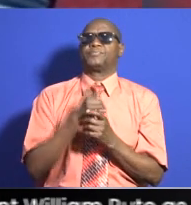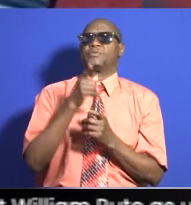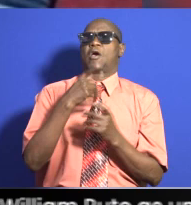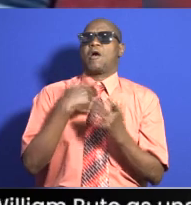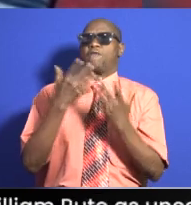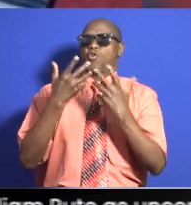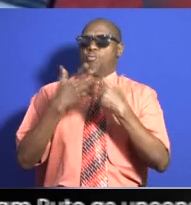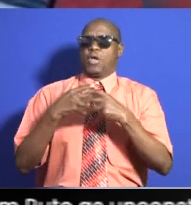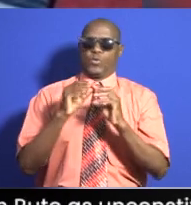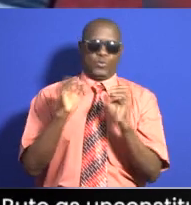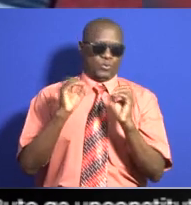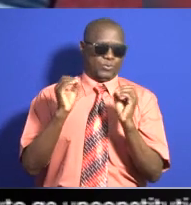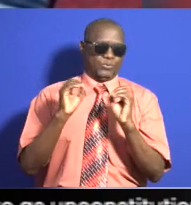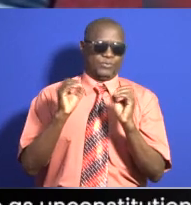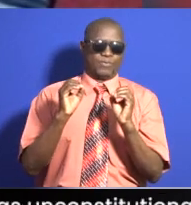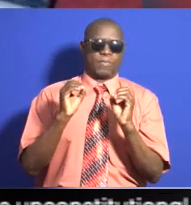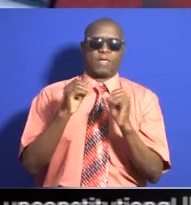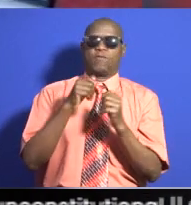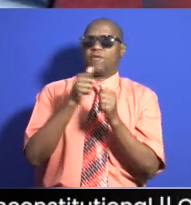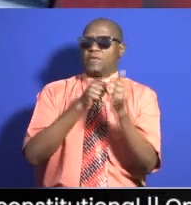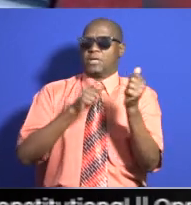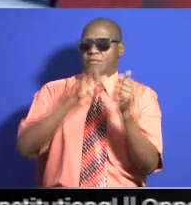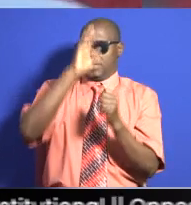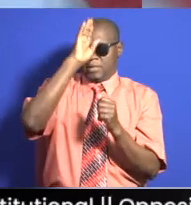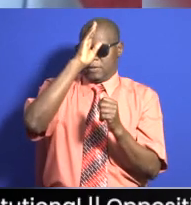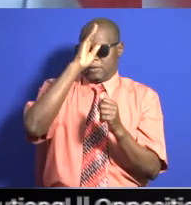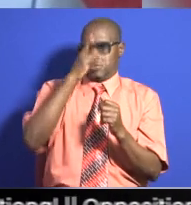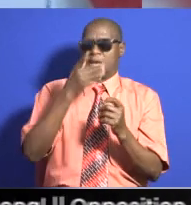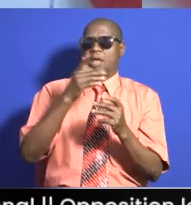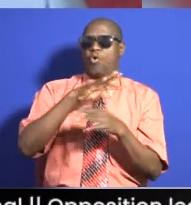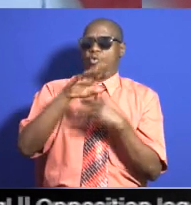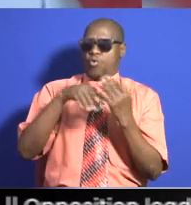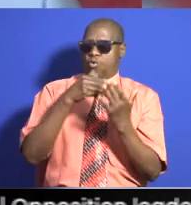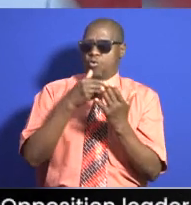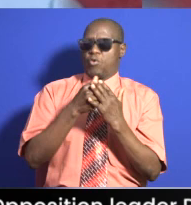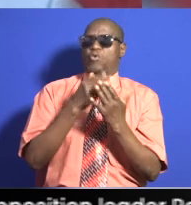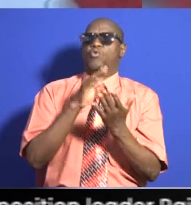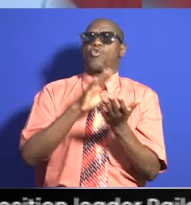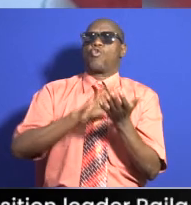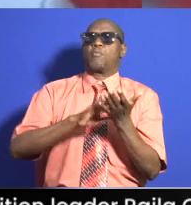comply. For the avoidance of doubt, the entire complement of